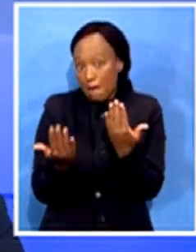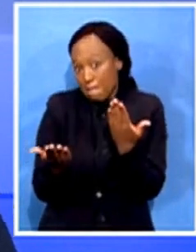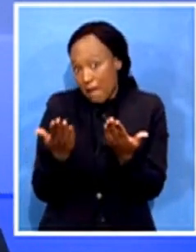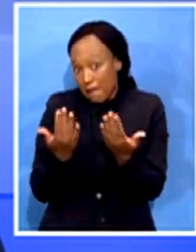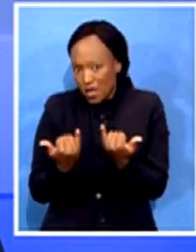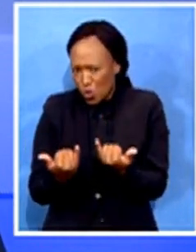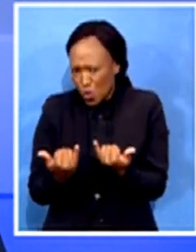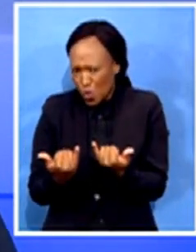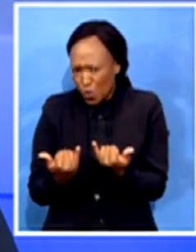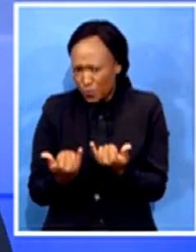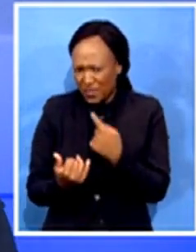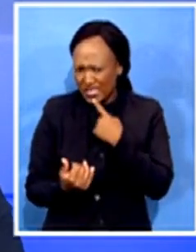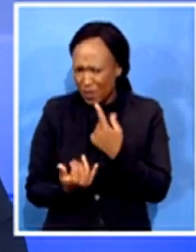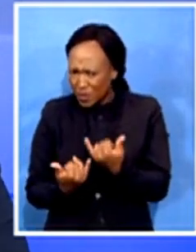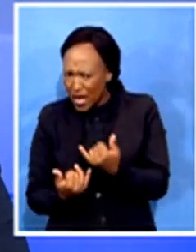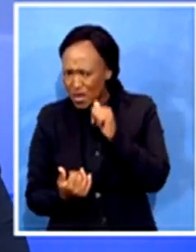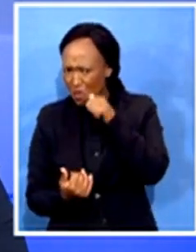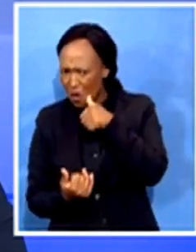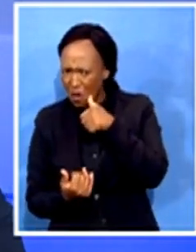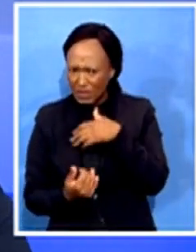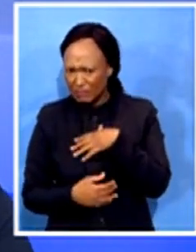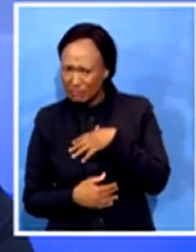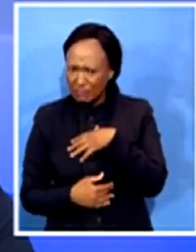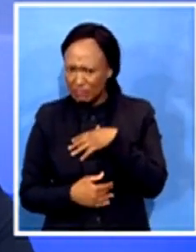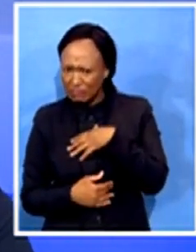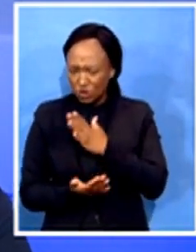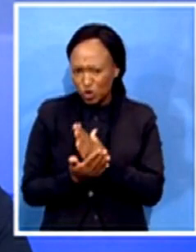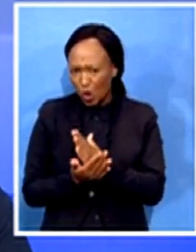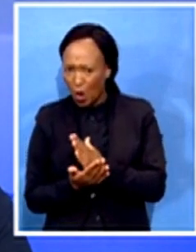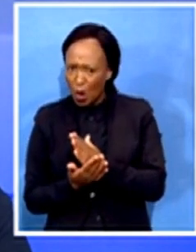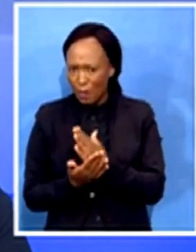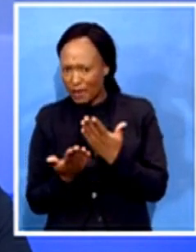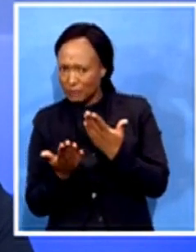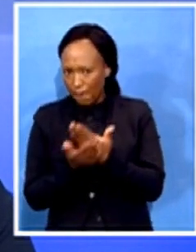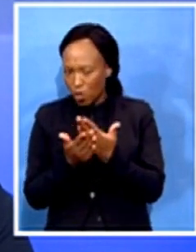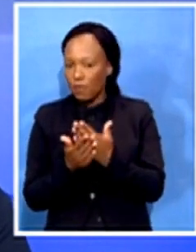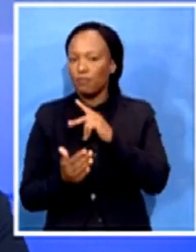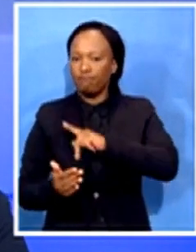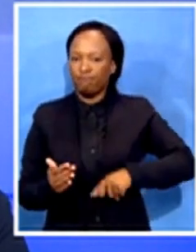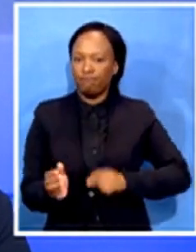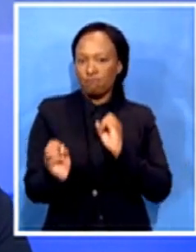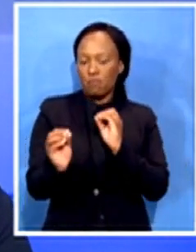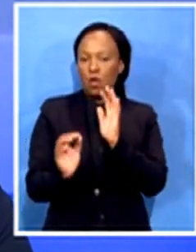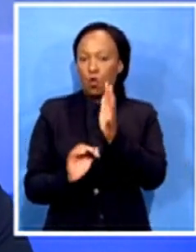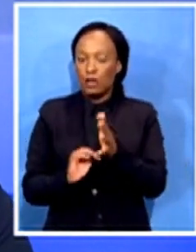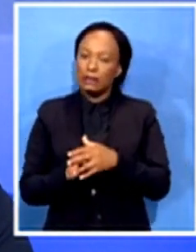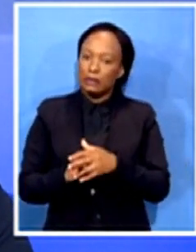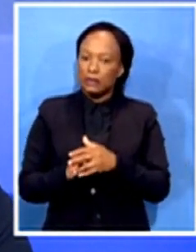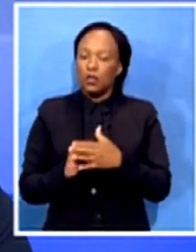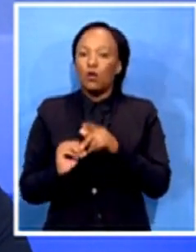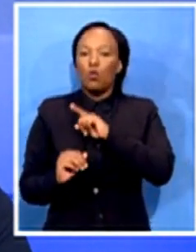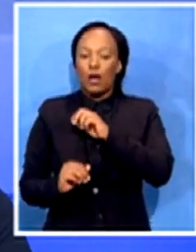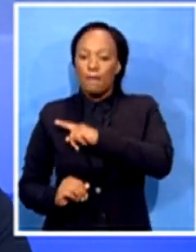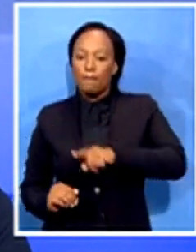tomorrow, kind of not sure there, but I suppose that's something to look forward to. But the Premier also accompanied by the